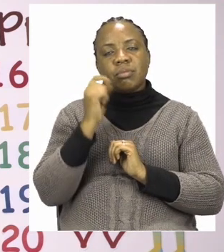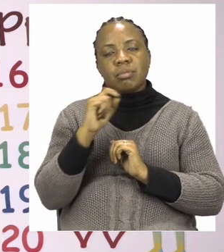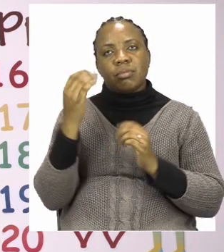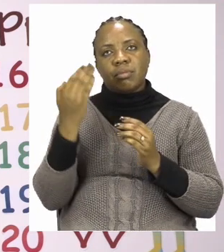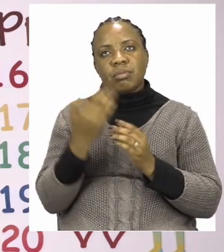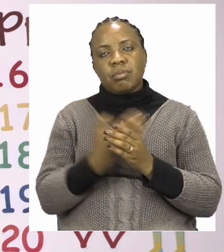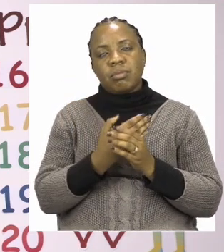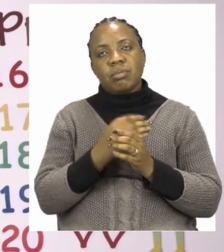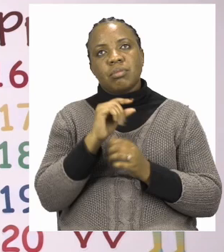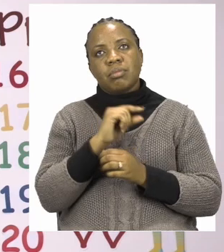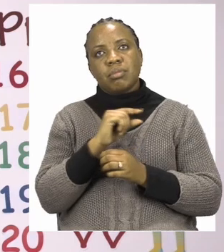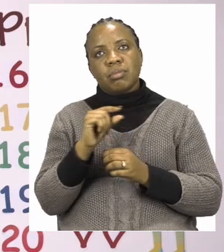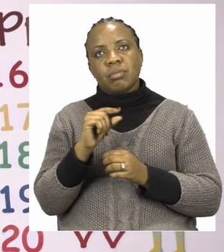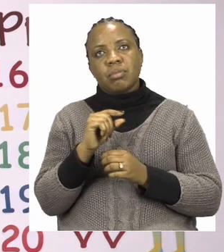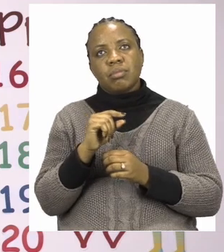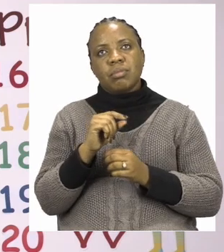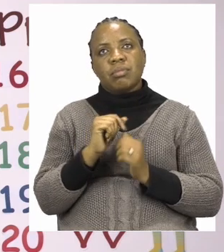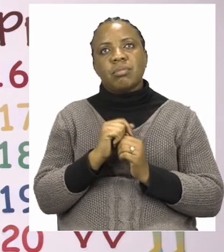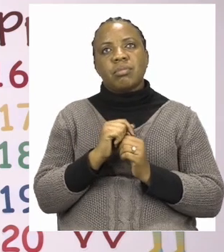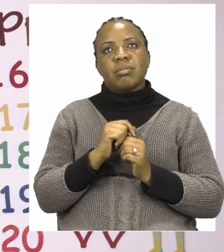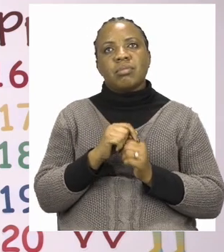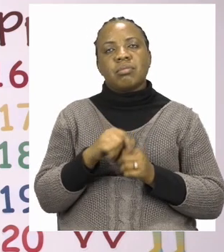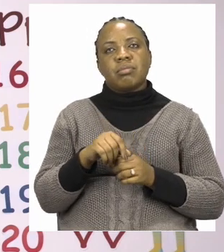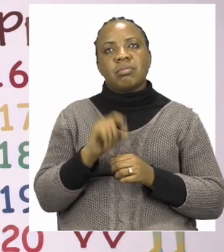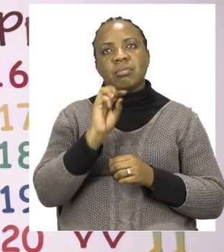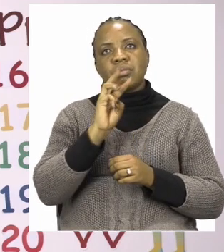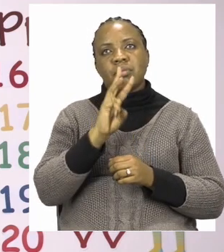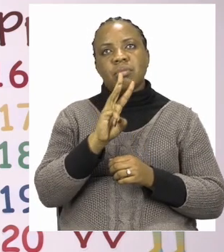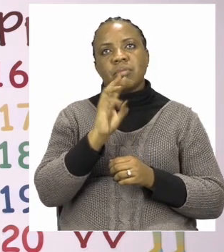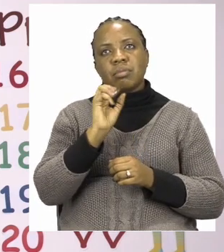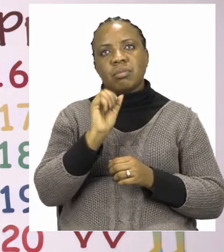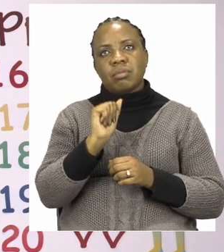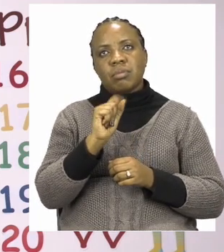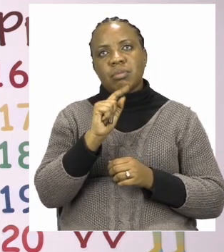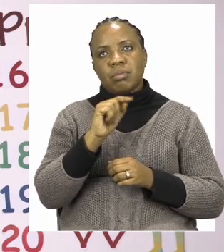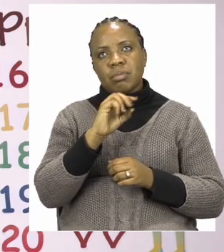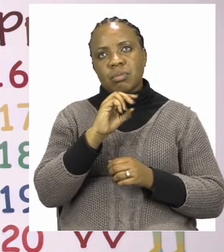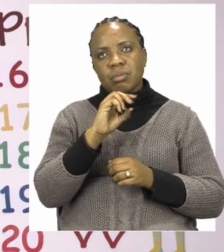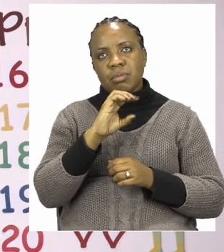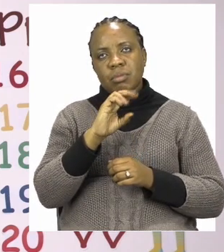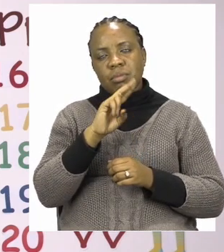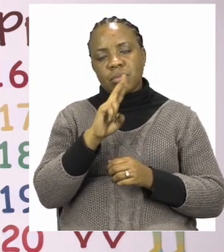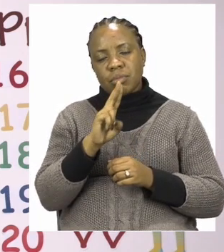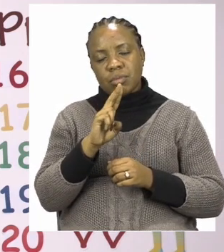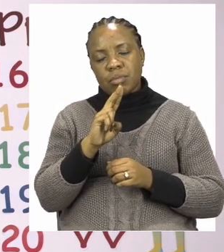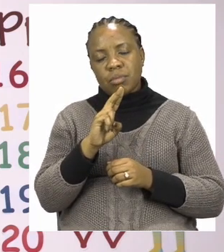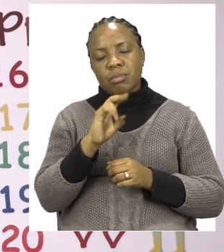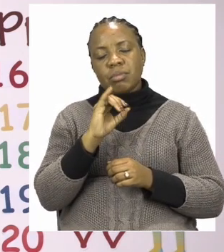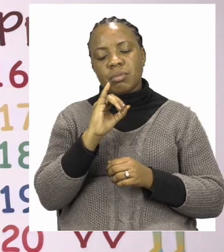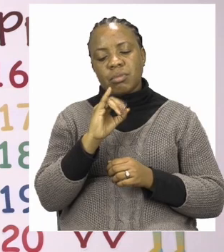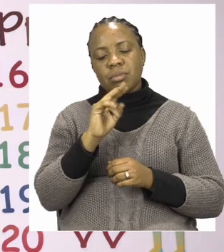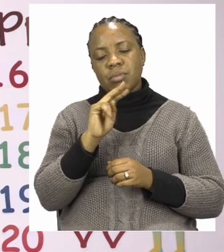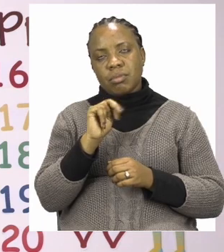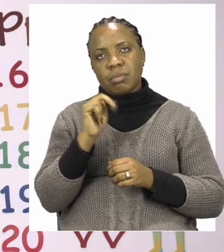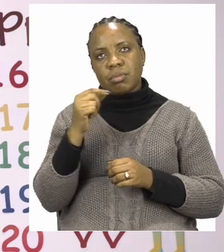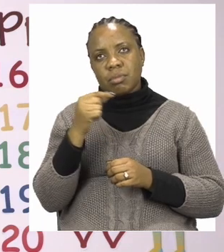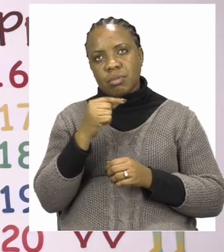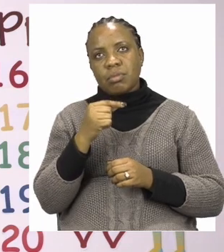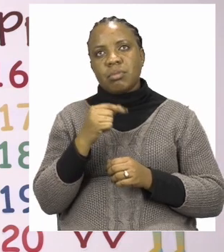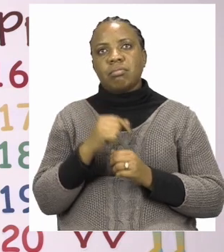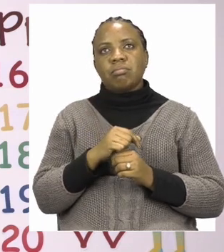word watch plus our ing to make it